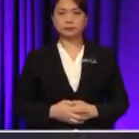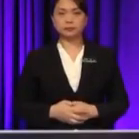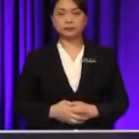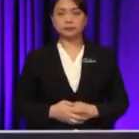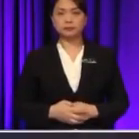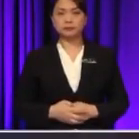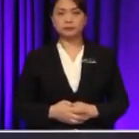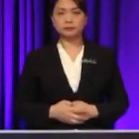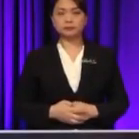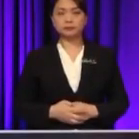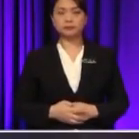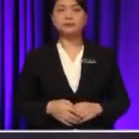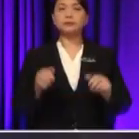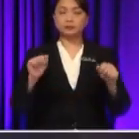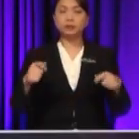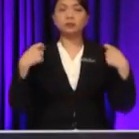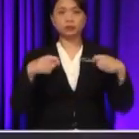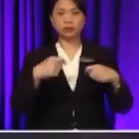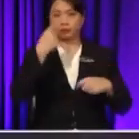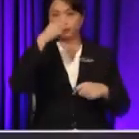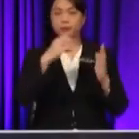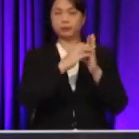Okay. Razif, can you try for paragraph 4?